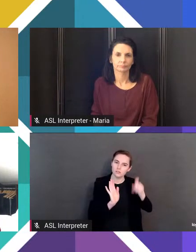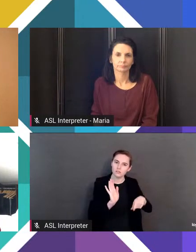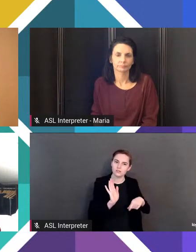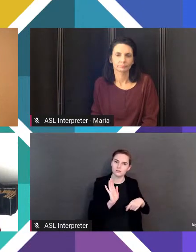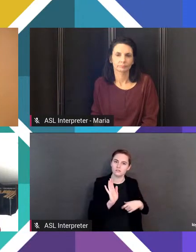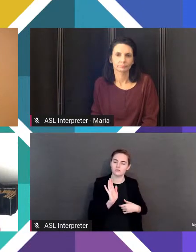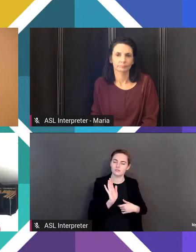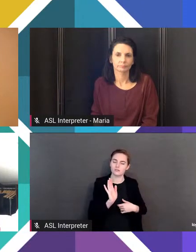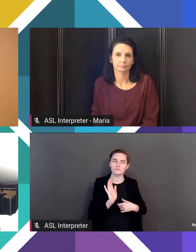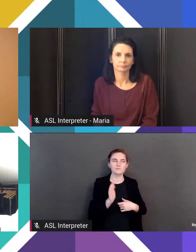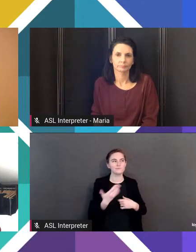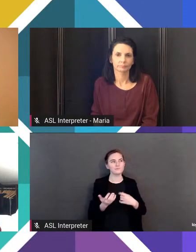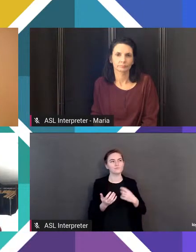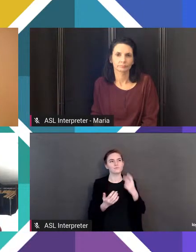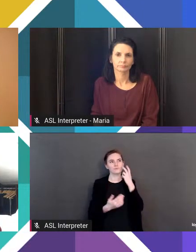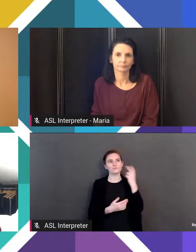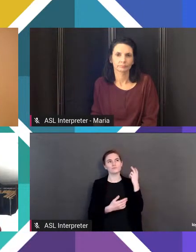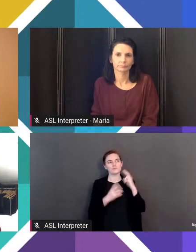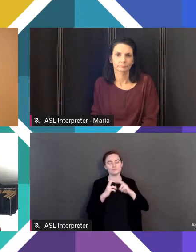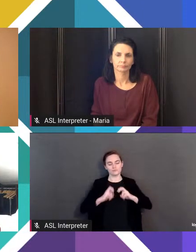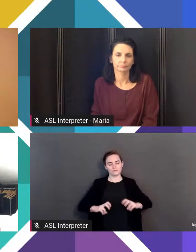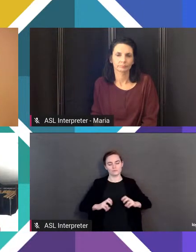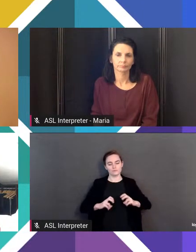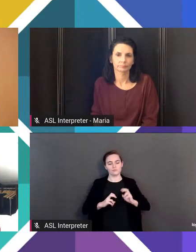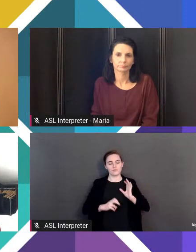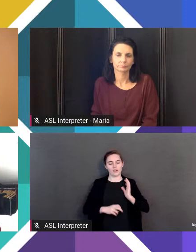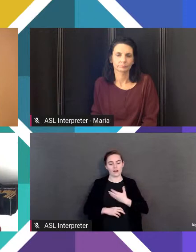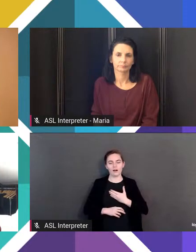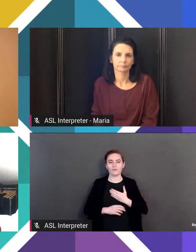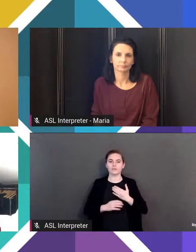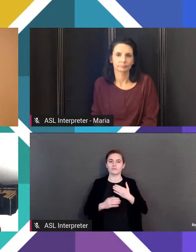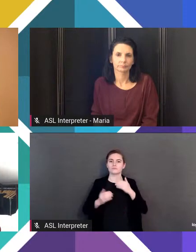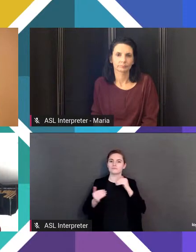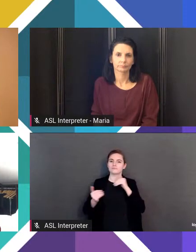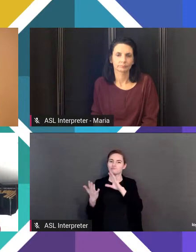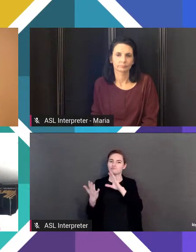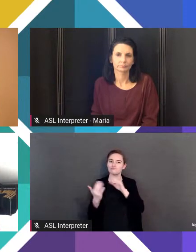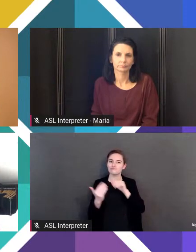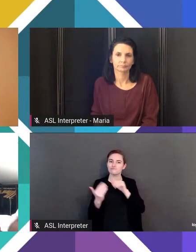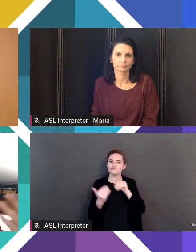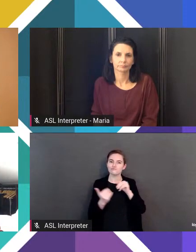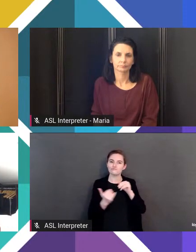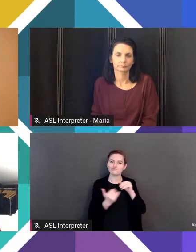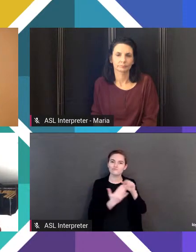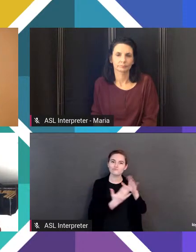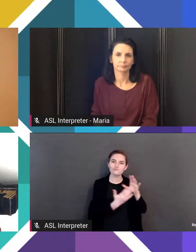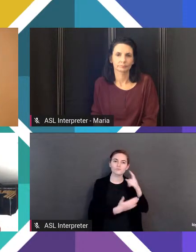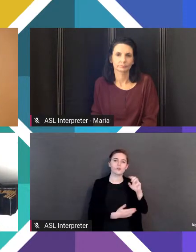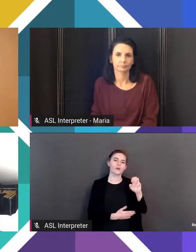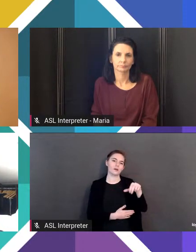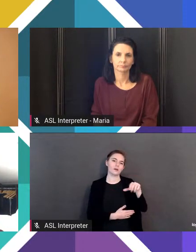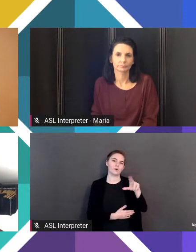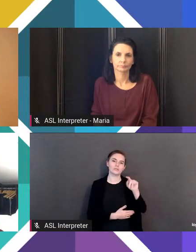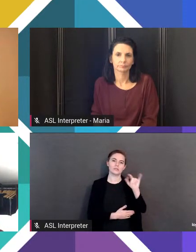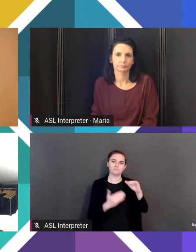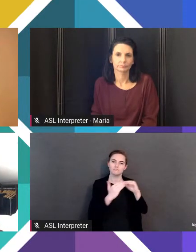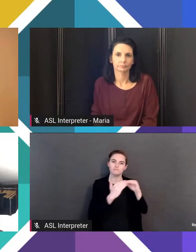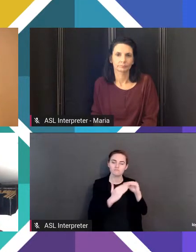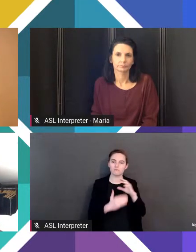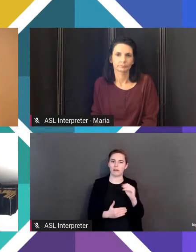question of what are our methods of equity, accountability, you know, like being in positions that we're in,